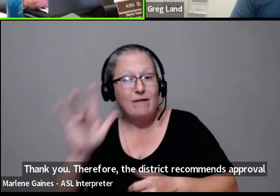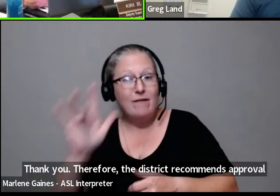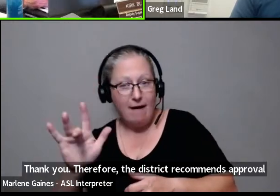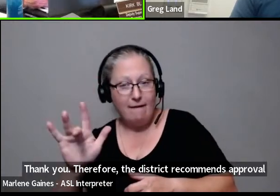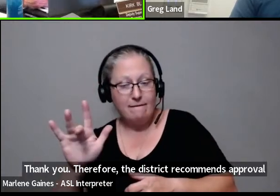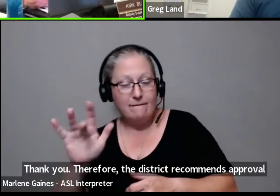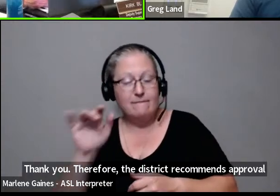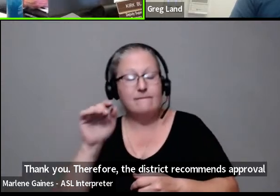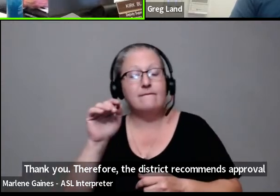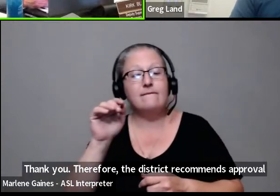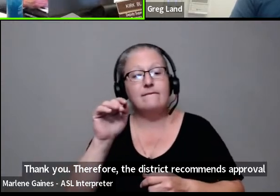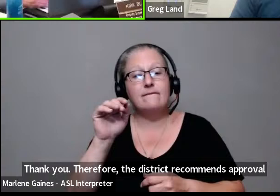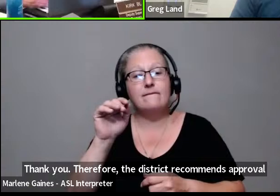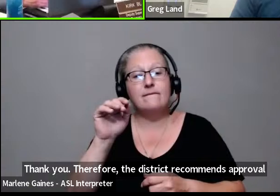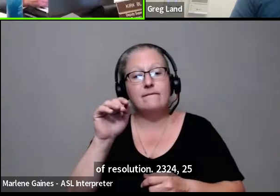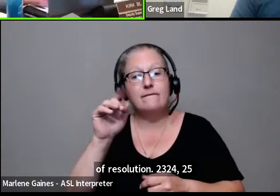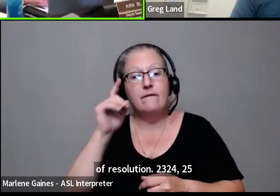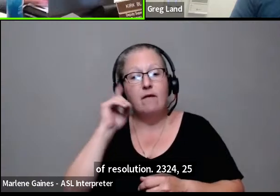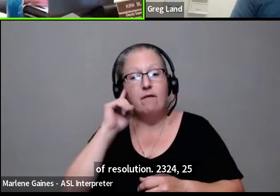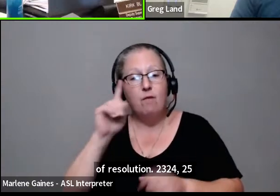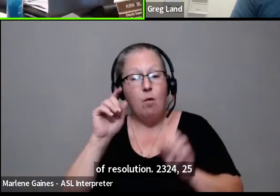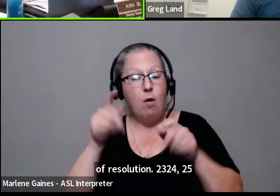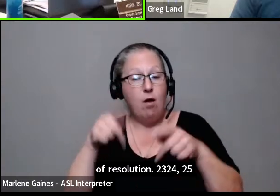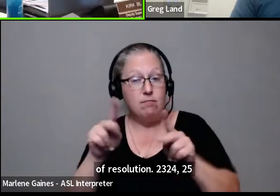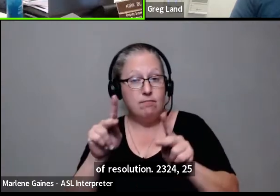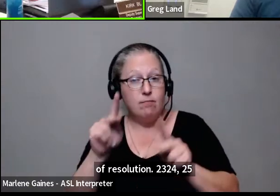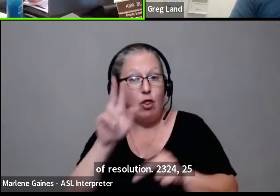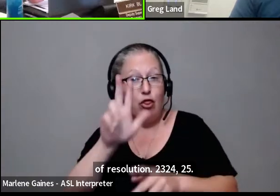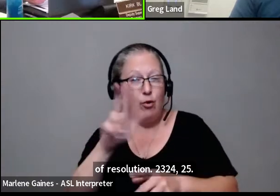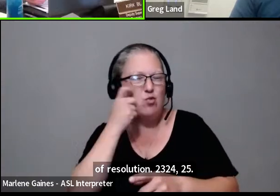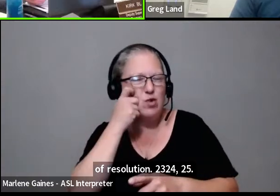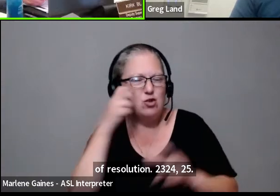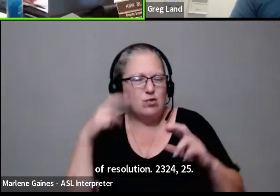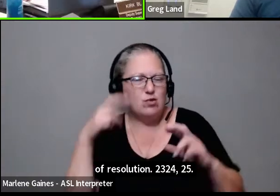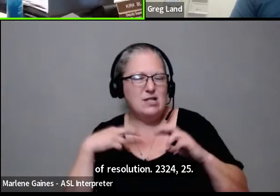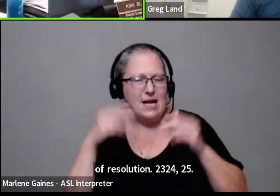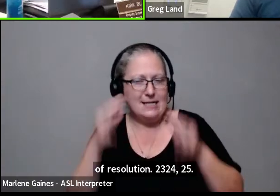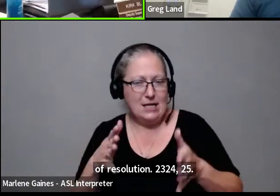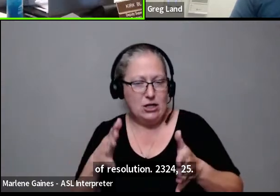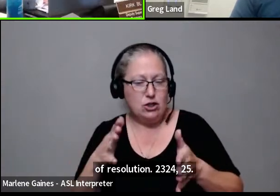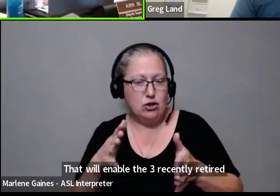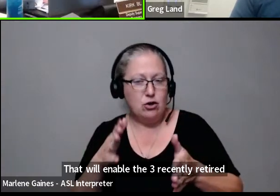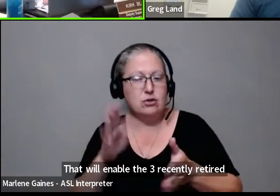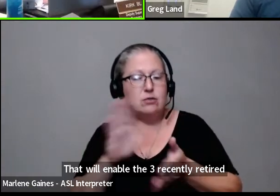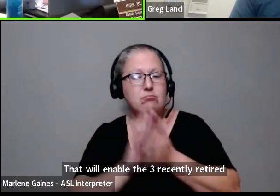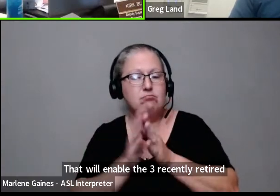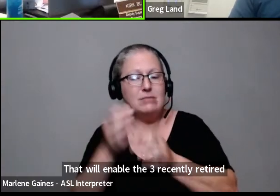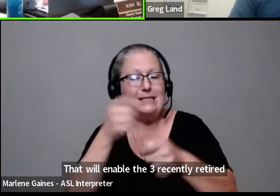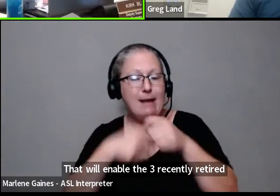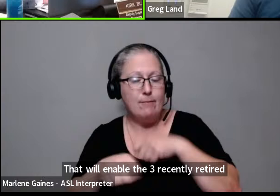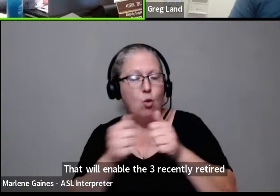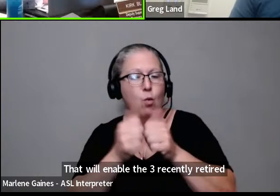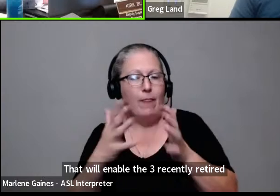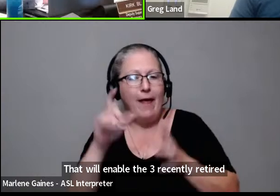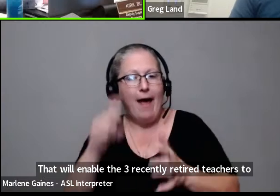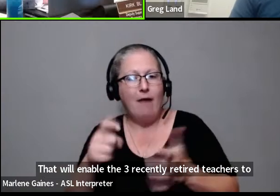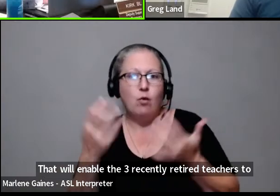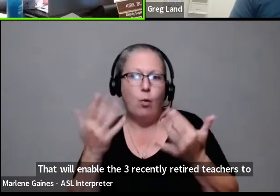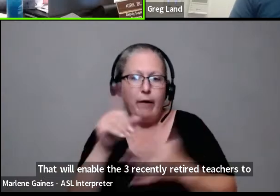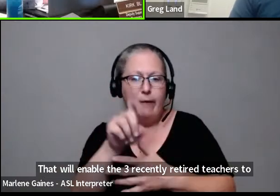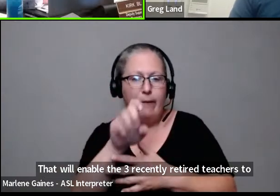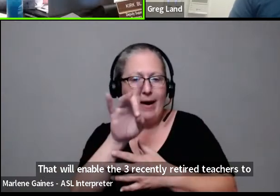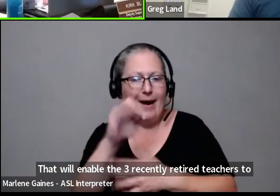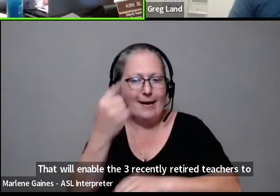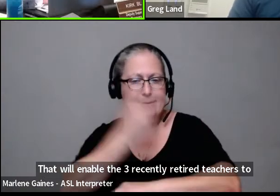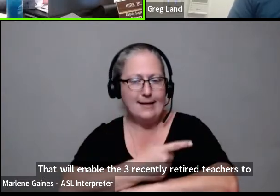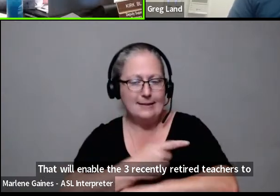23-24-25 that will enable the 3 recently retired teachers to substitute without having to wait the 180